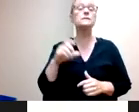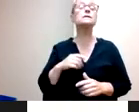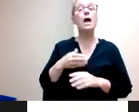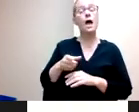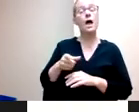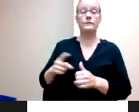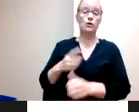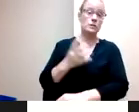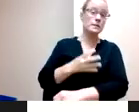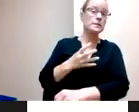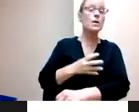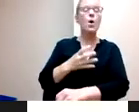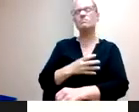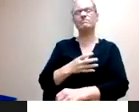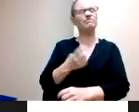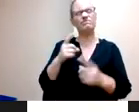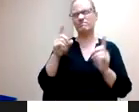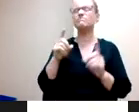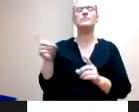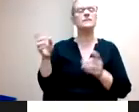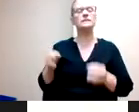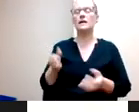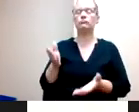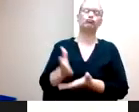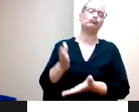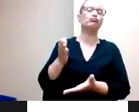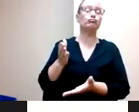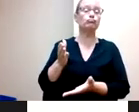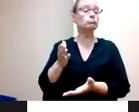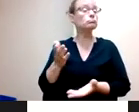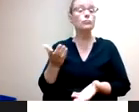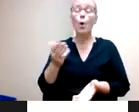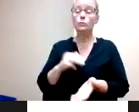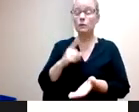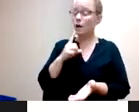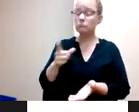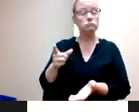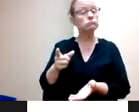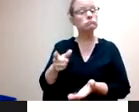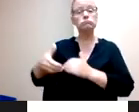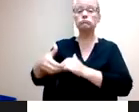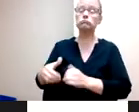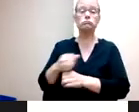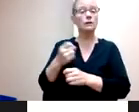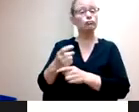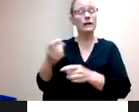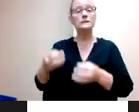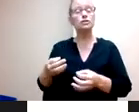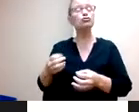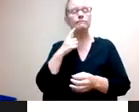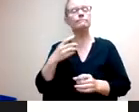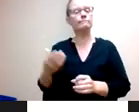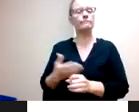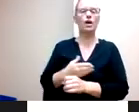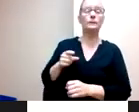decided to stop chemotherapy, his oncologist came in the next day, shook his hand, said, "You made the right decision," and fired him, even